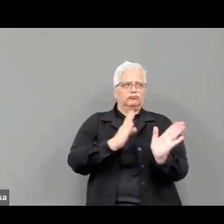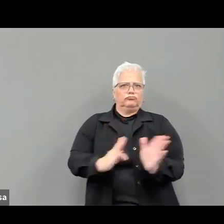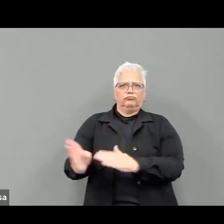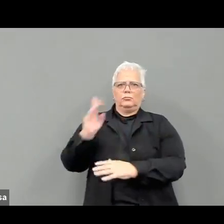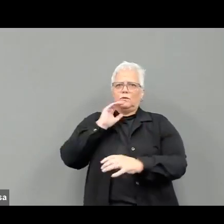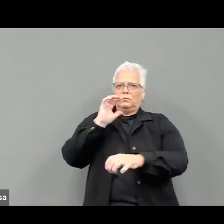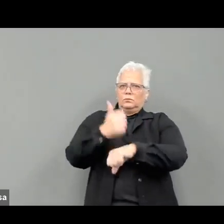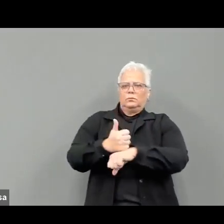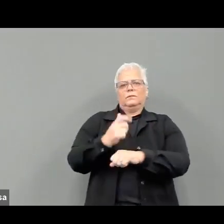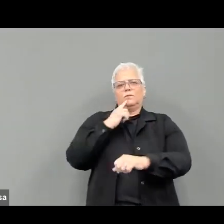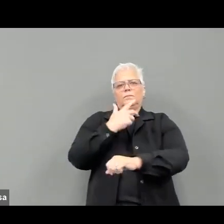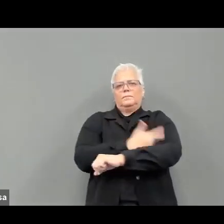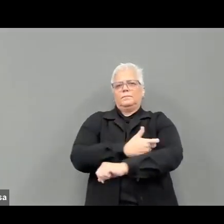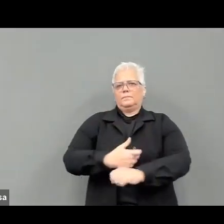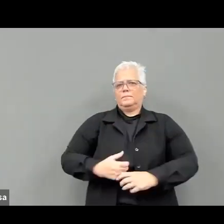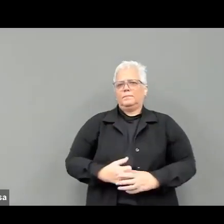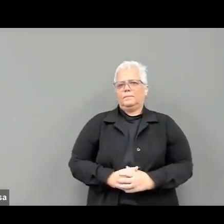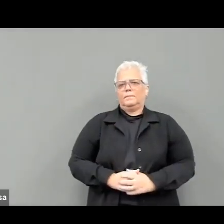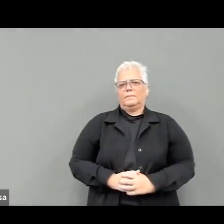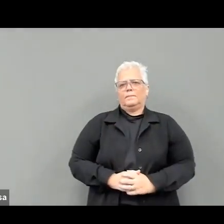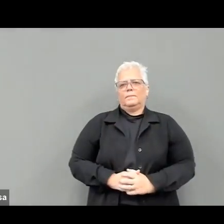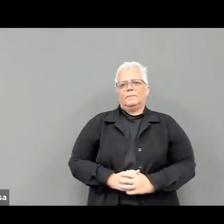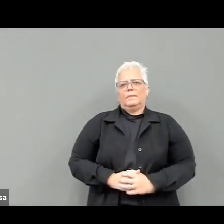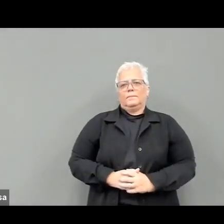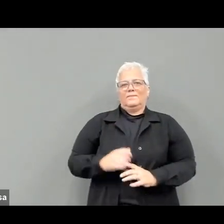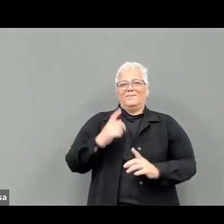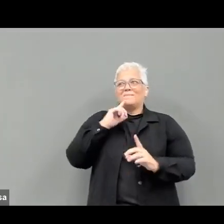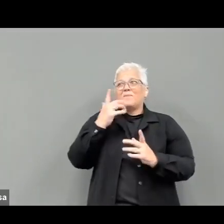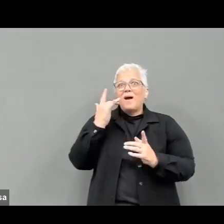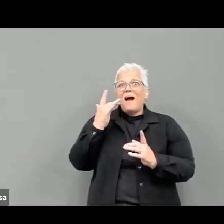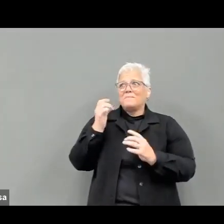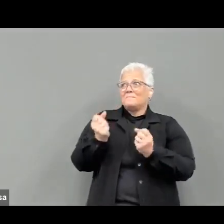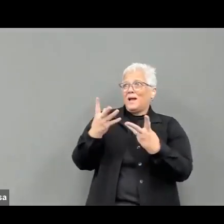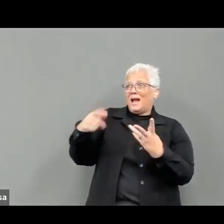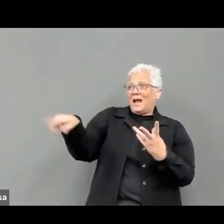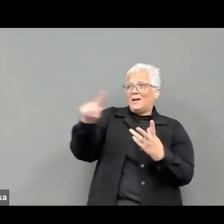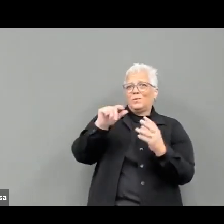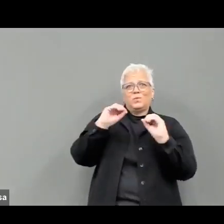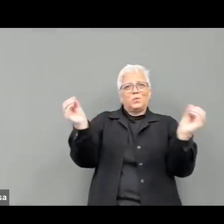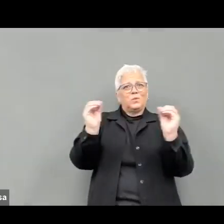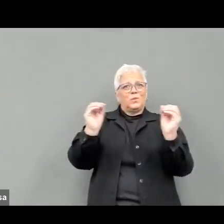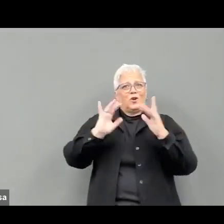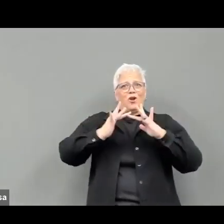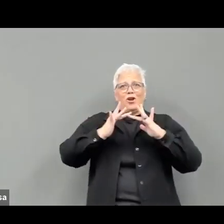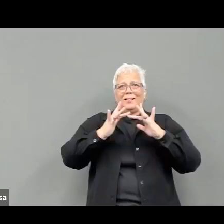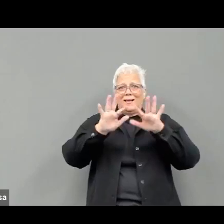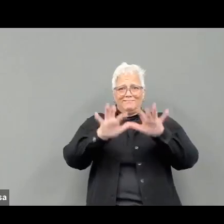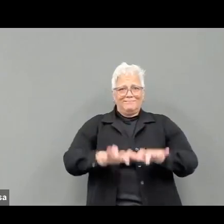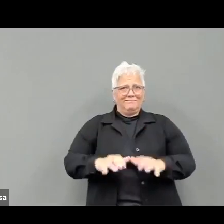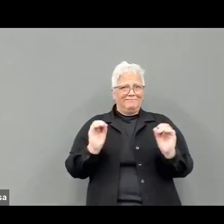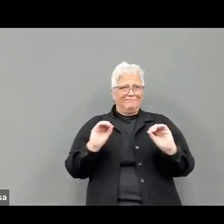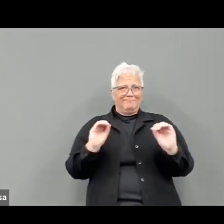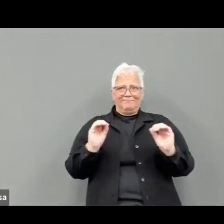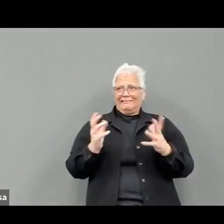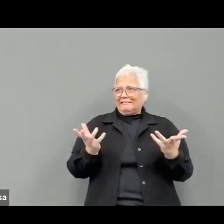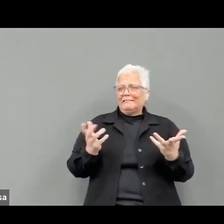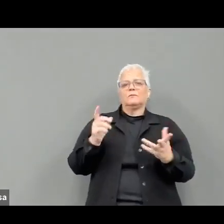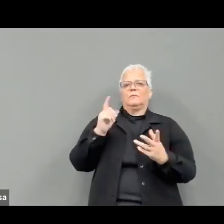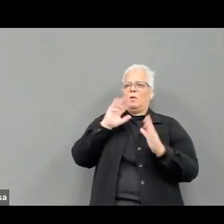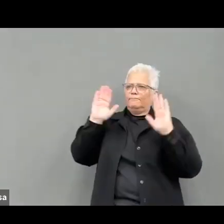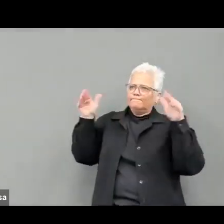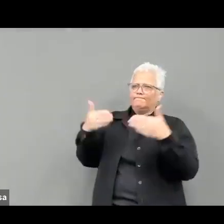working really to complement what others are doing. We are receiving right